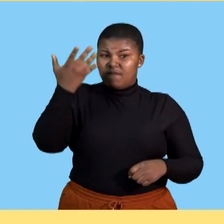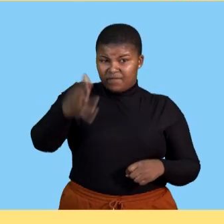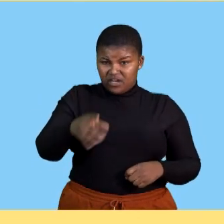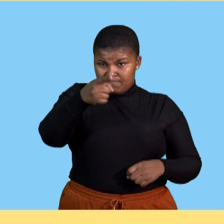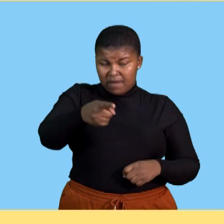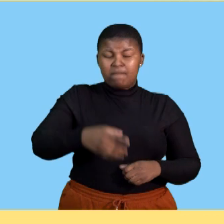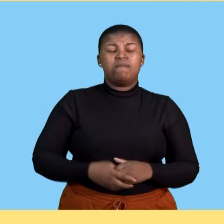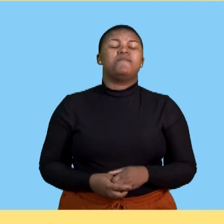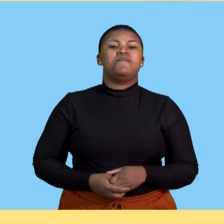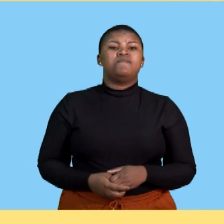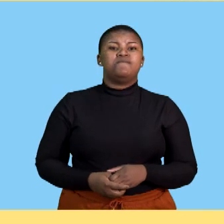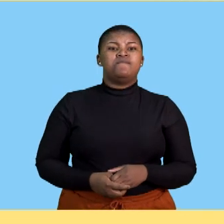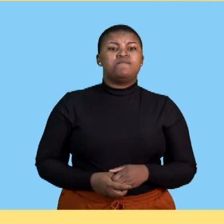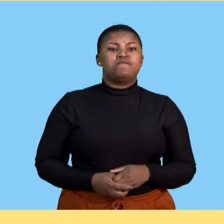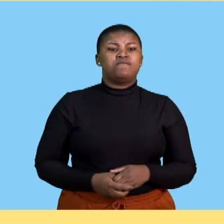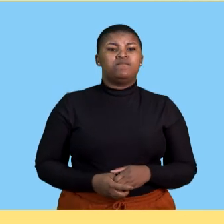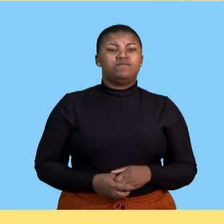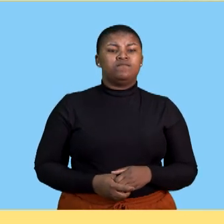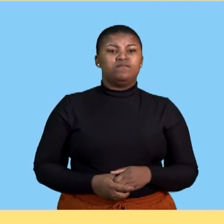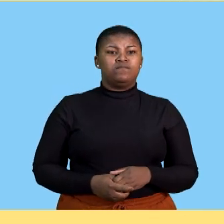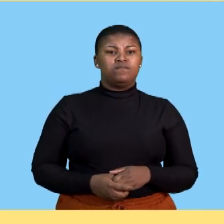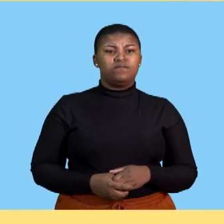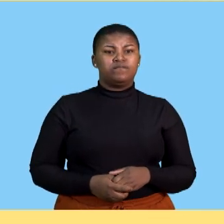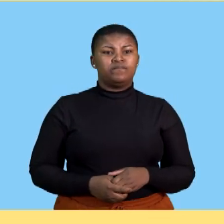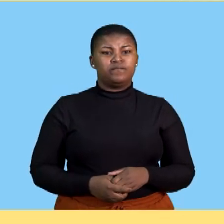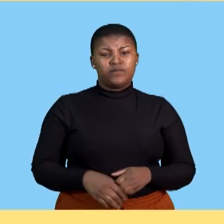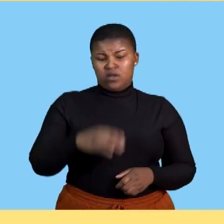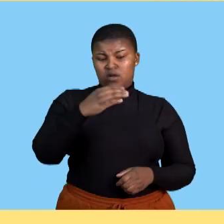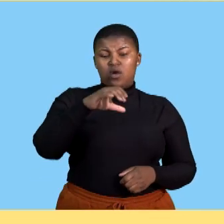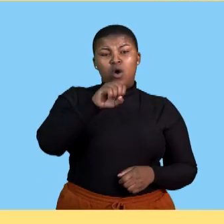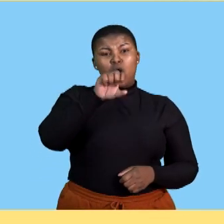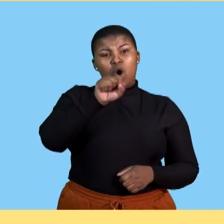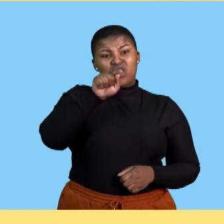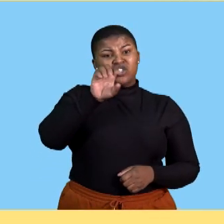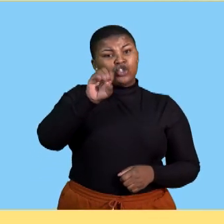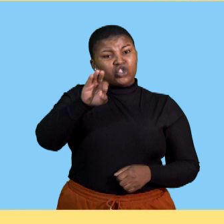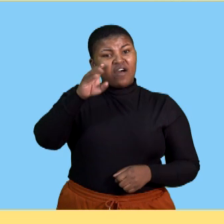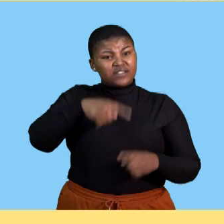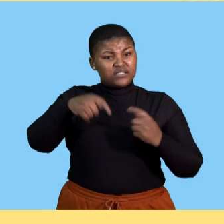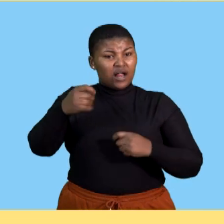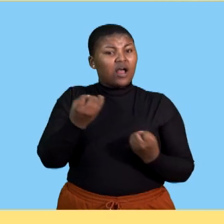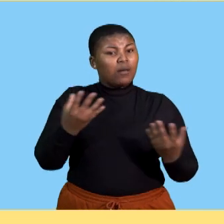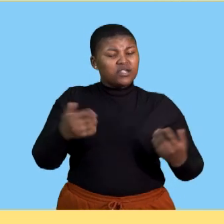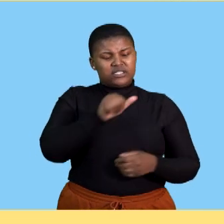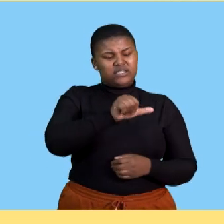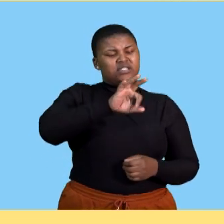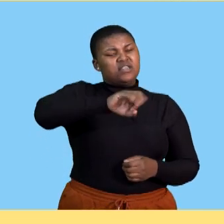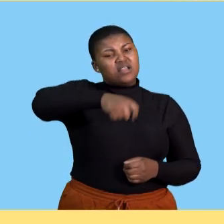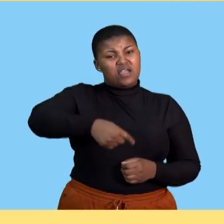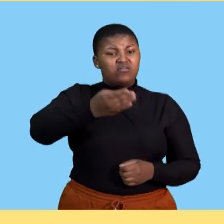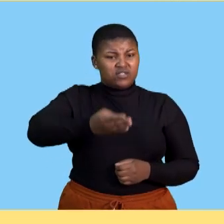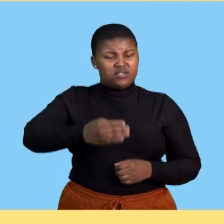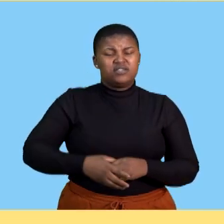it is, 46,000. And then my cost of sales, not a problem, 63,000